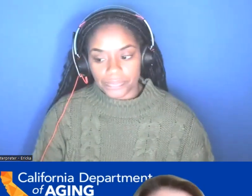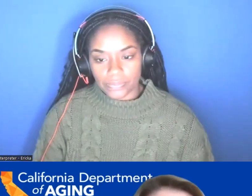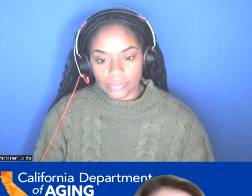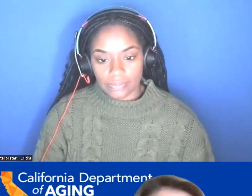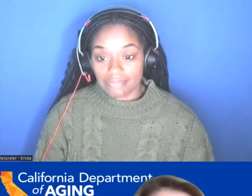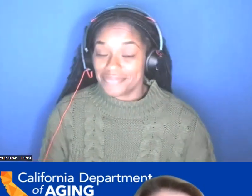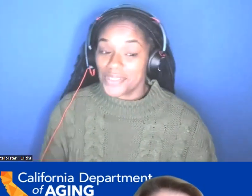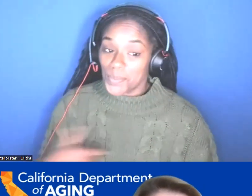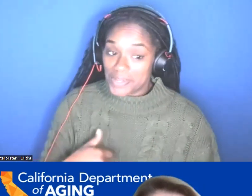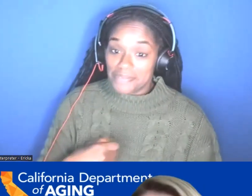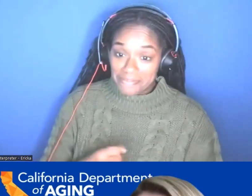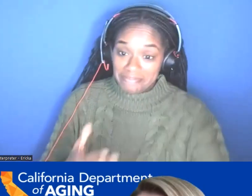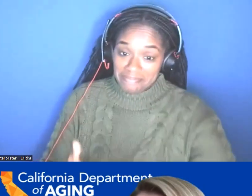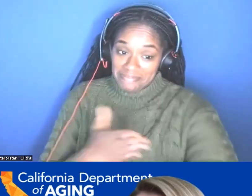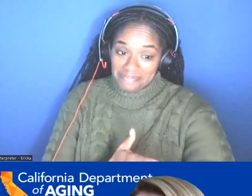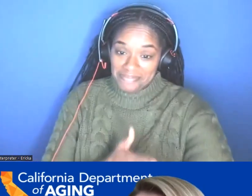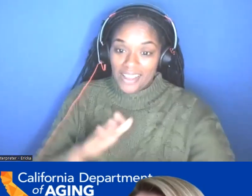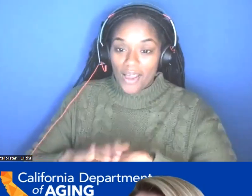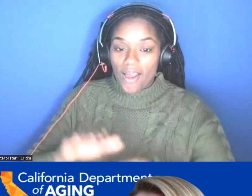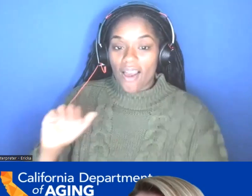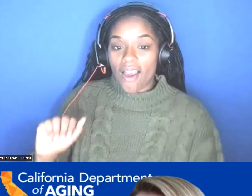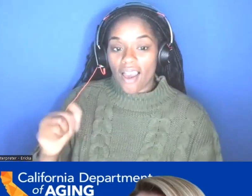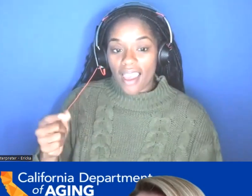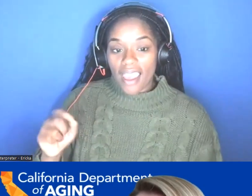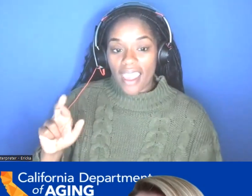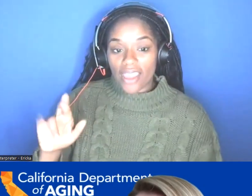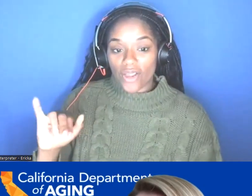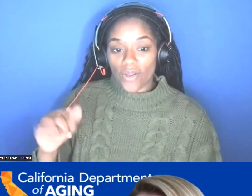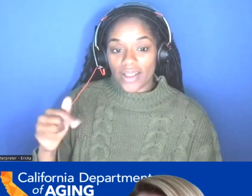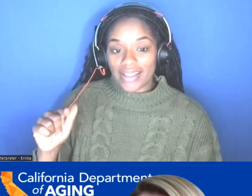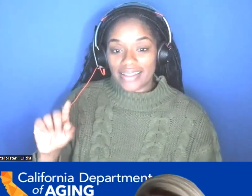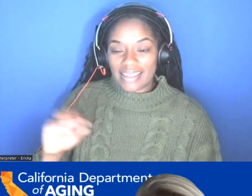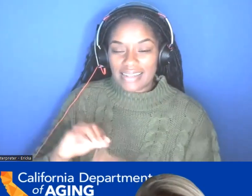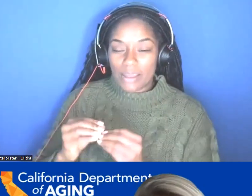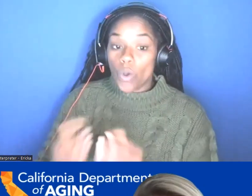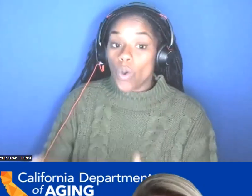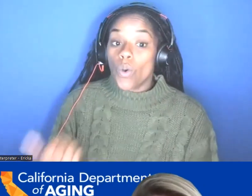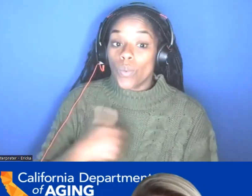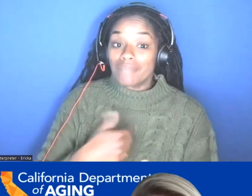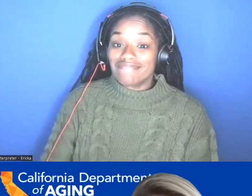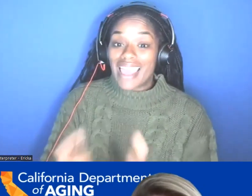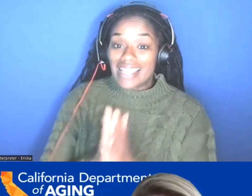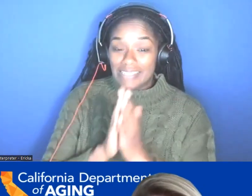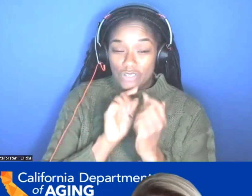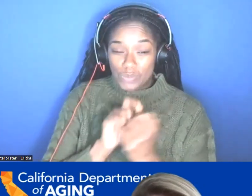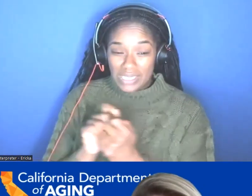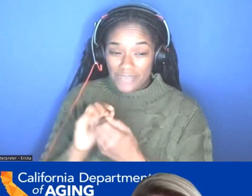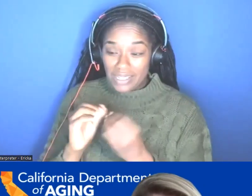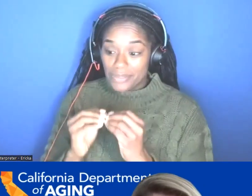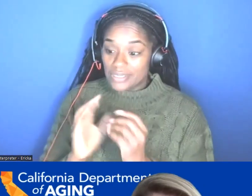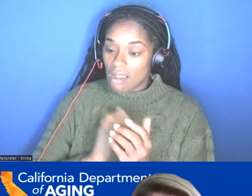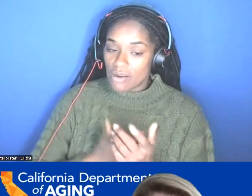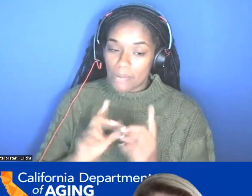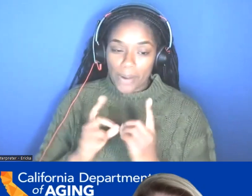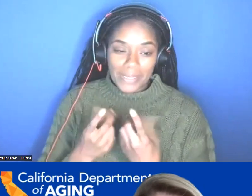We've made some progress on aggregate numbers. We're asking for specificity. Even, at our department, that's a challenge. It's